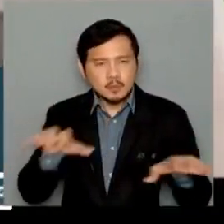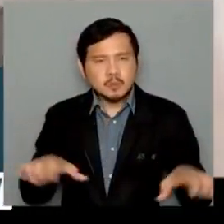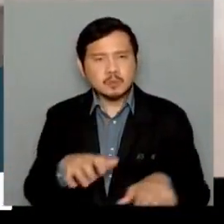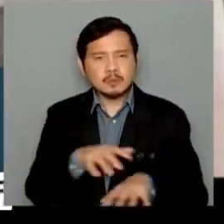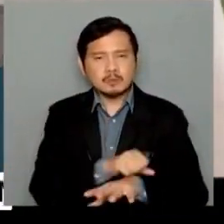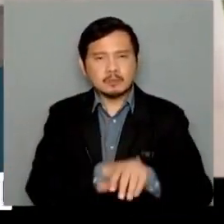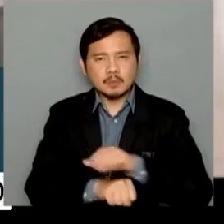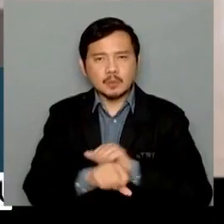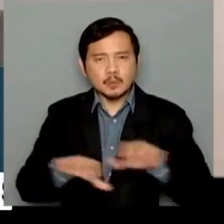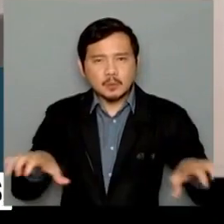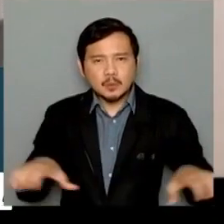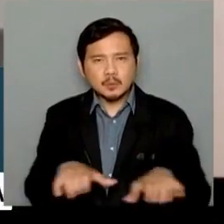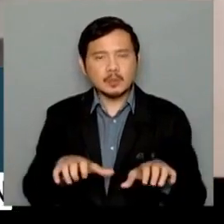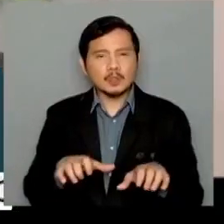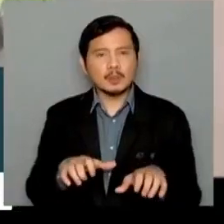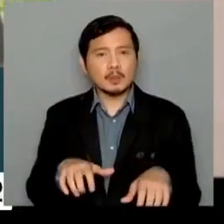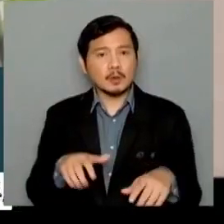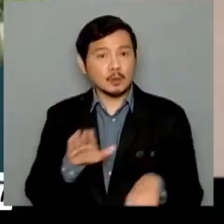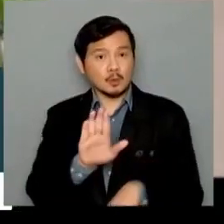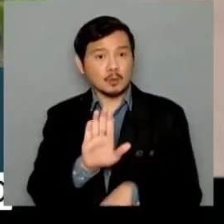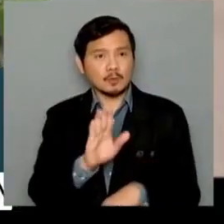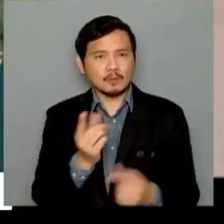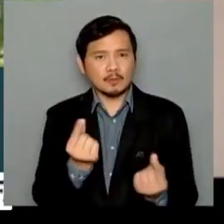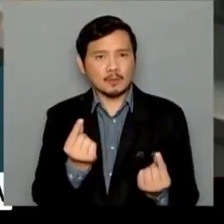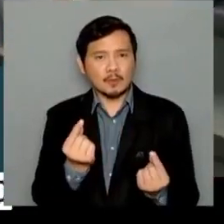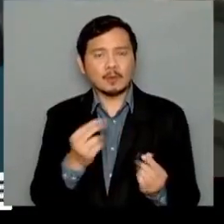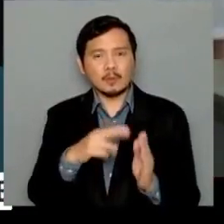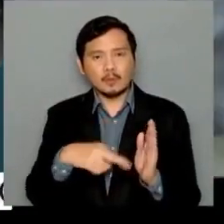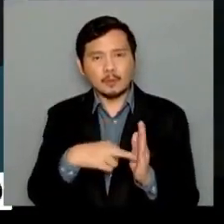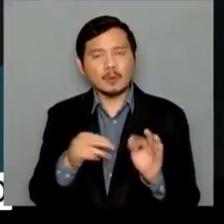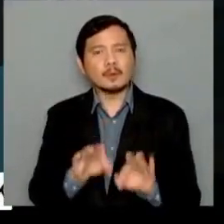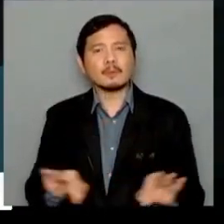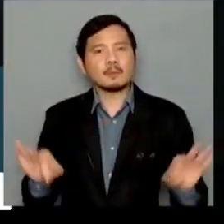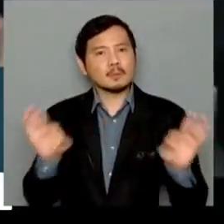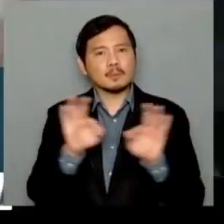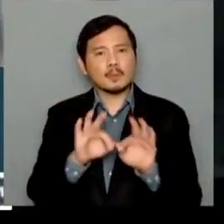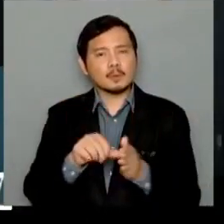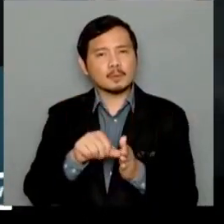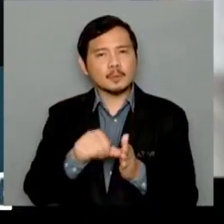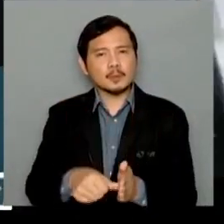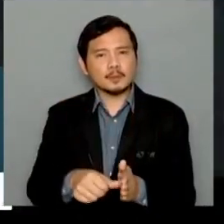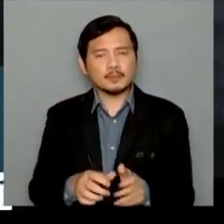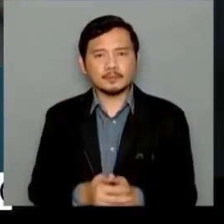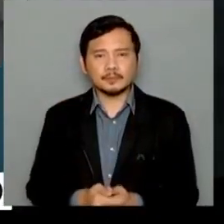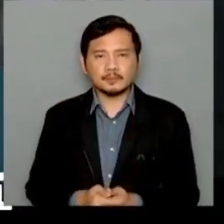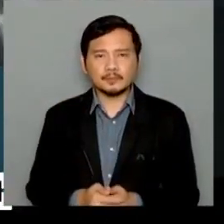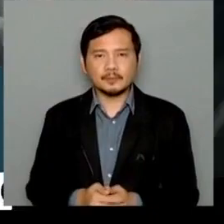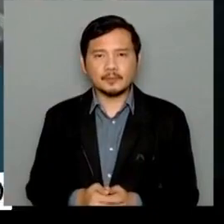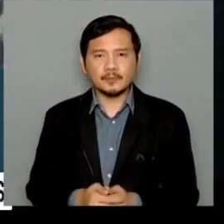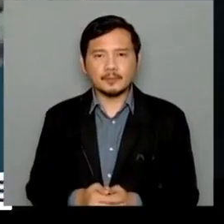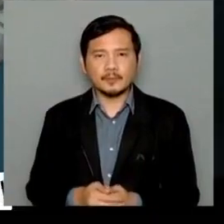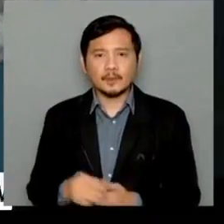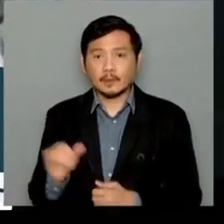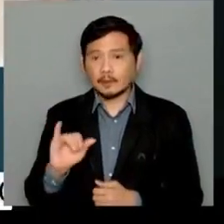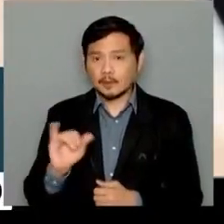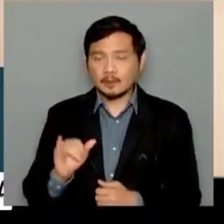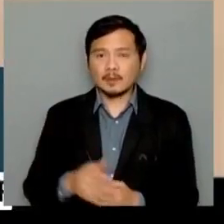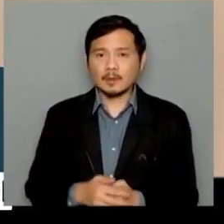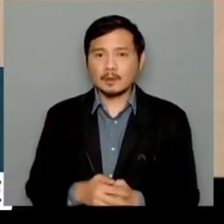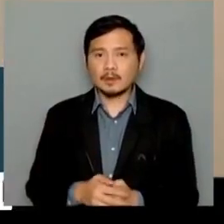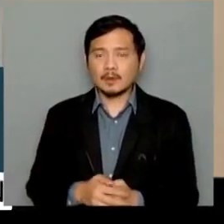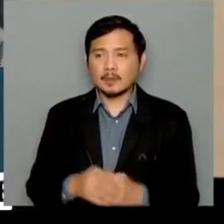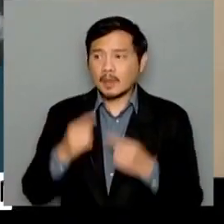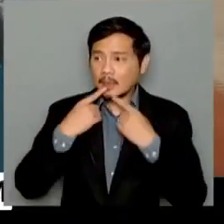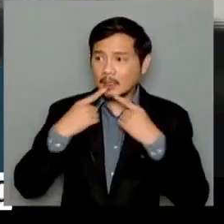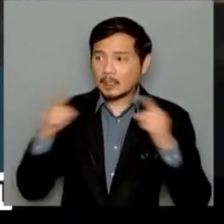their functions and duties to the people. The Malacanang still refuses to divulge, however, what the living arrangements of the first